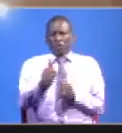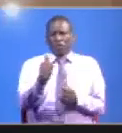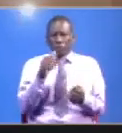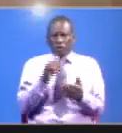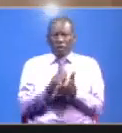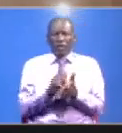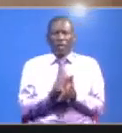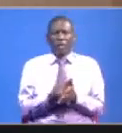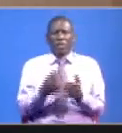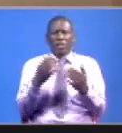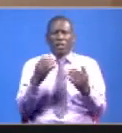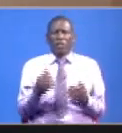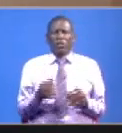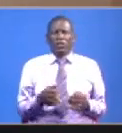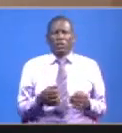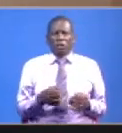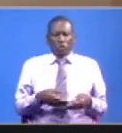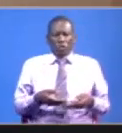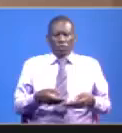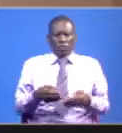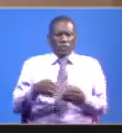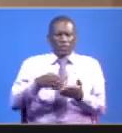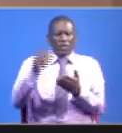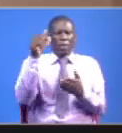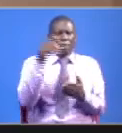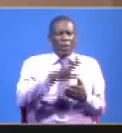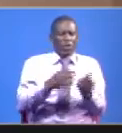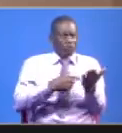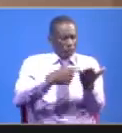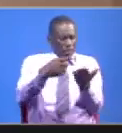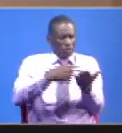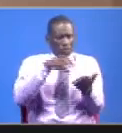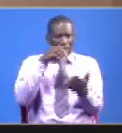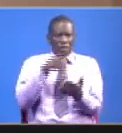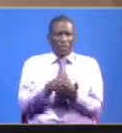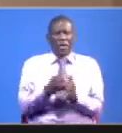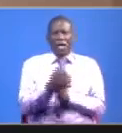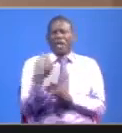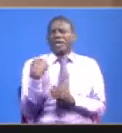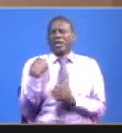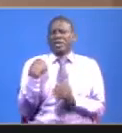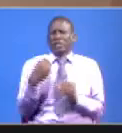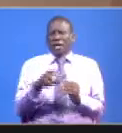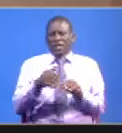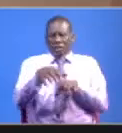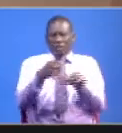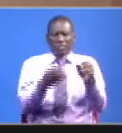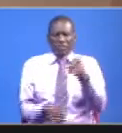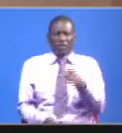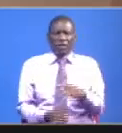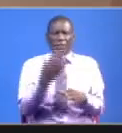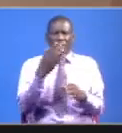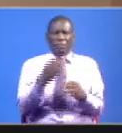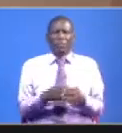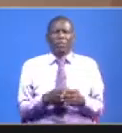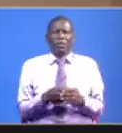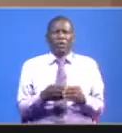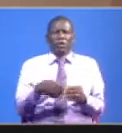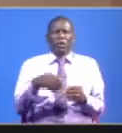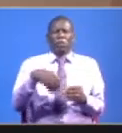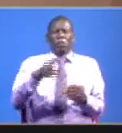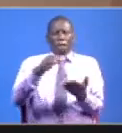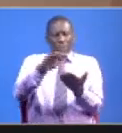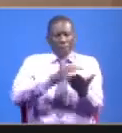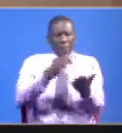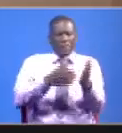rejected it in totality. So it went back to the drawing board, went back to the negotiators. And yesterday, another another draft came out. It came out